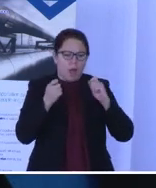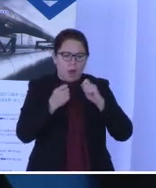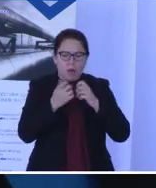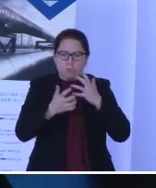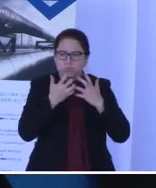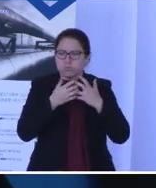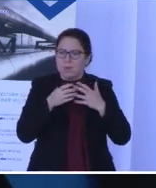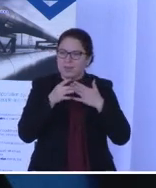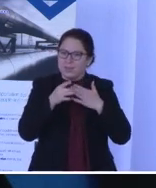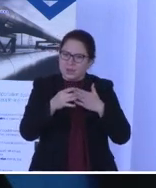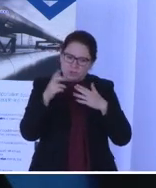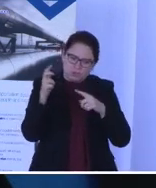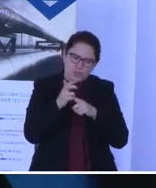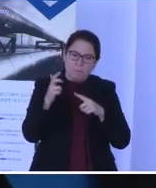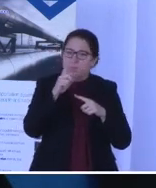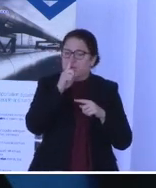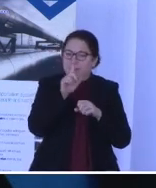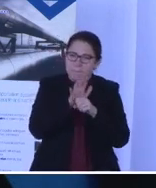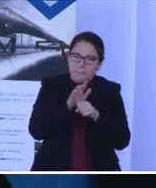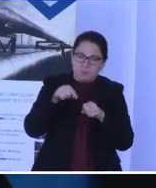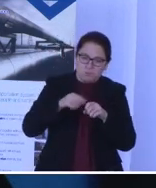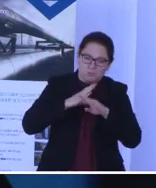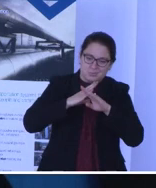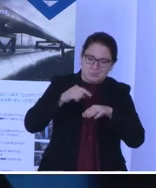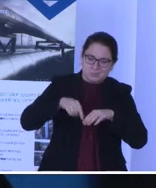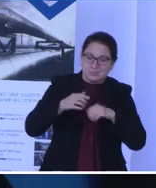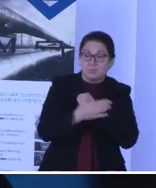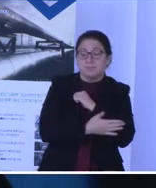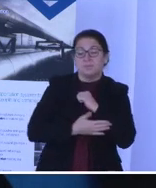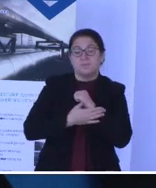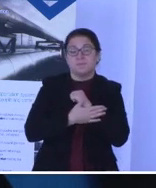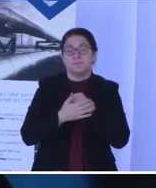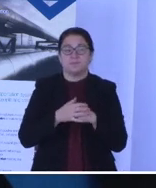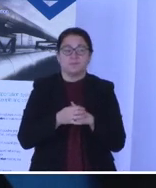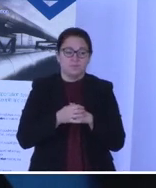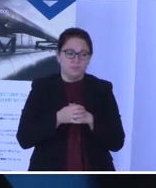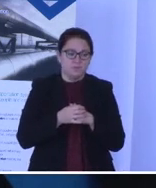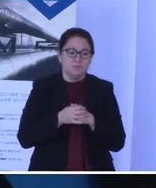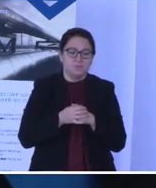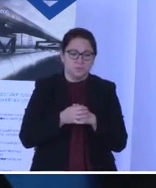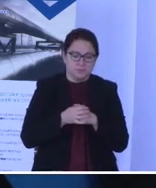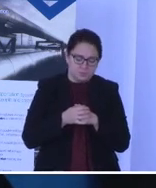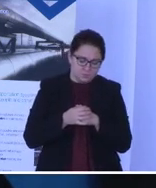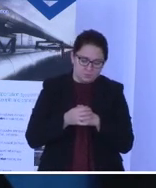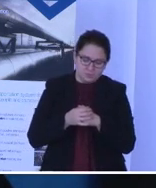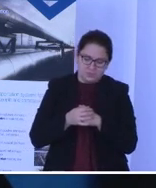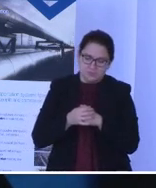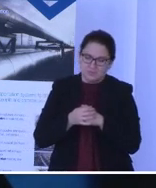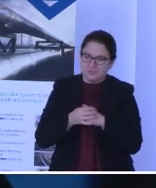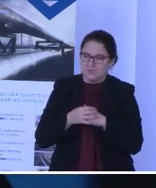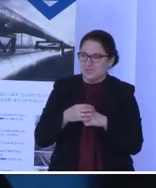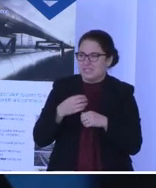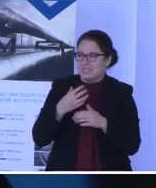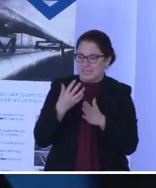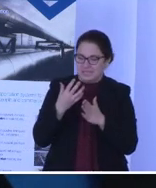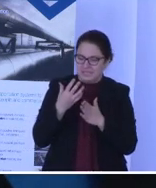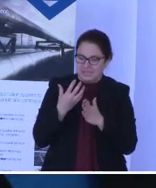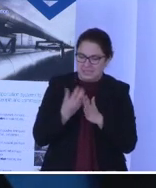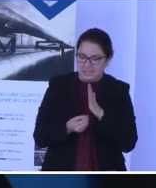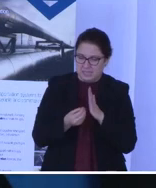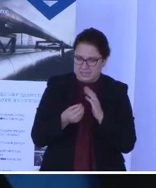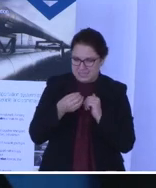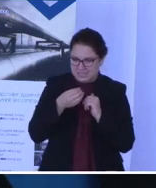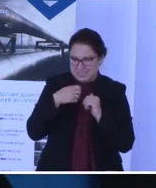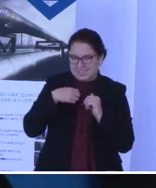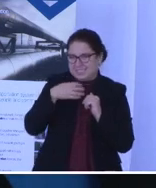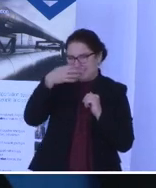our agency, and committed to the protection of his country. It is particularly devastating to lose him so close to this important anniversary, and we send